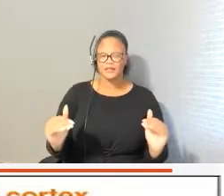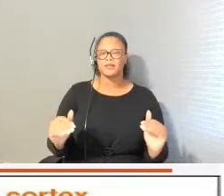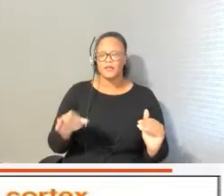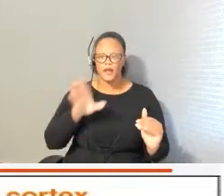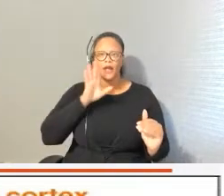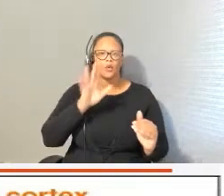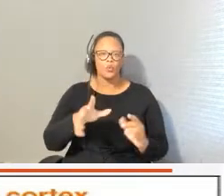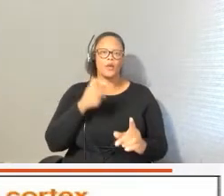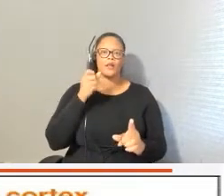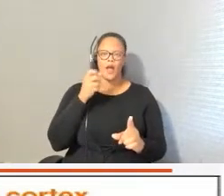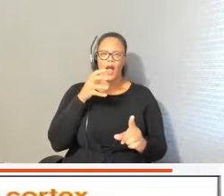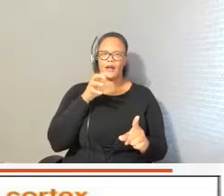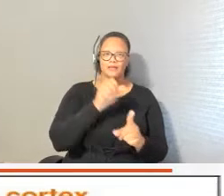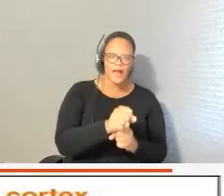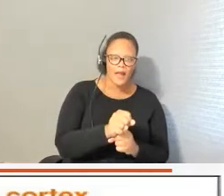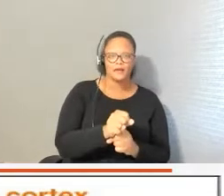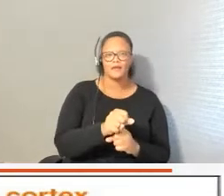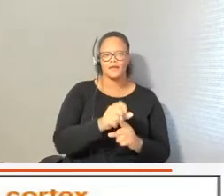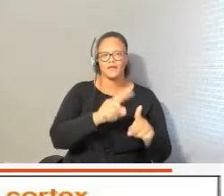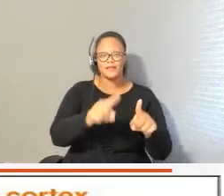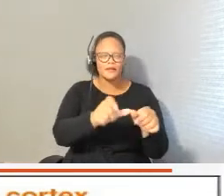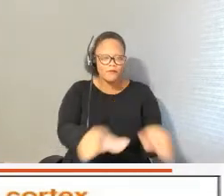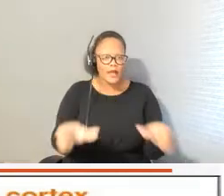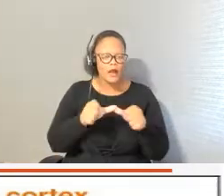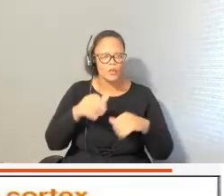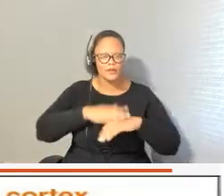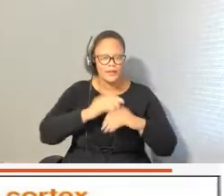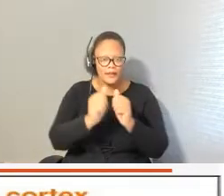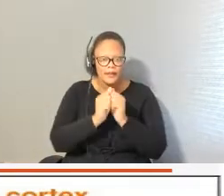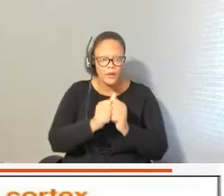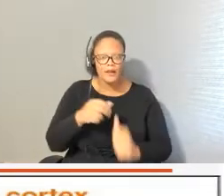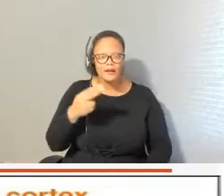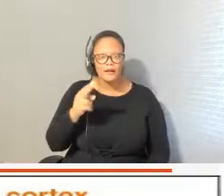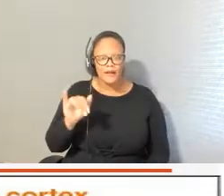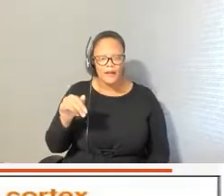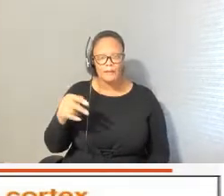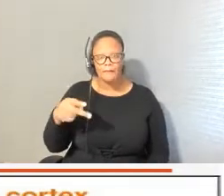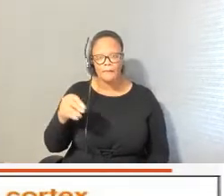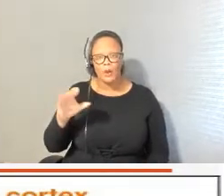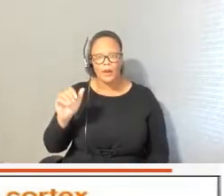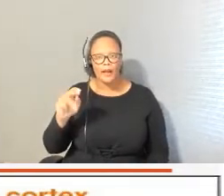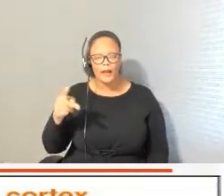your amygdala. It does impact your hippocampus. It does impact your